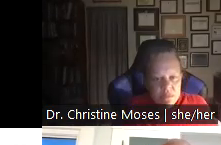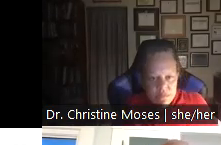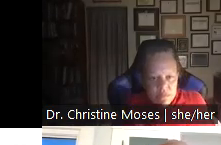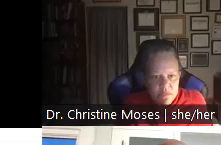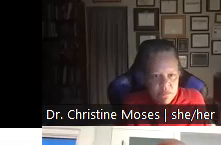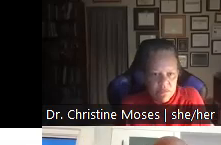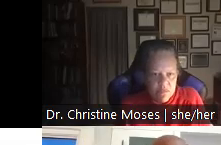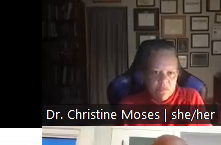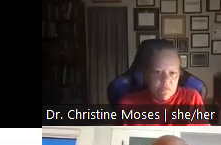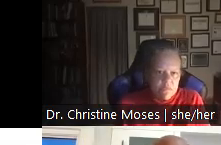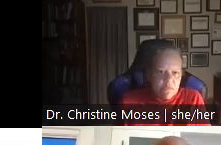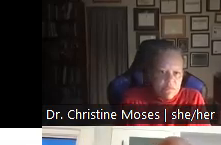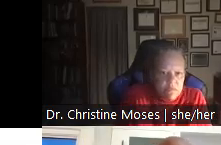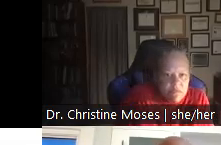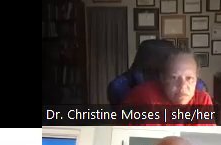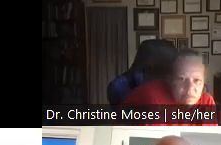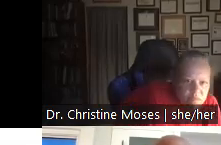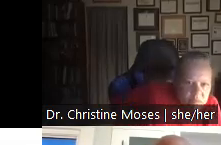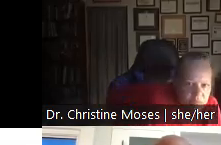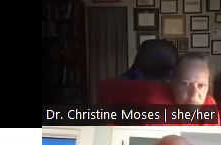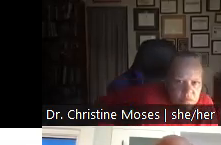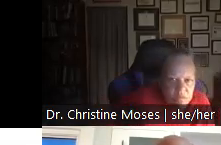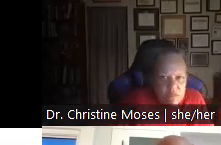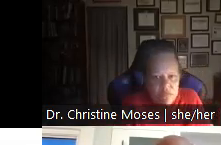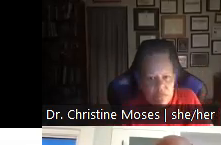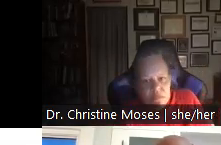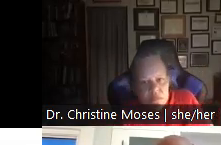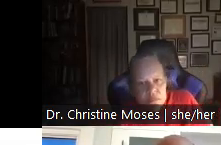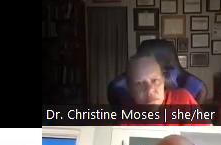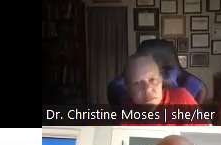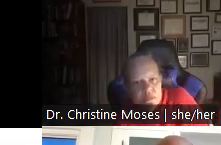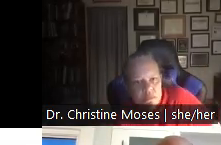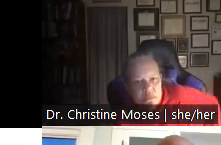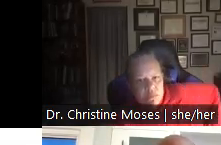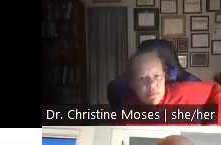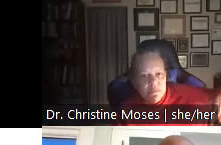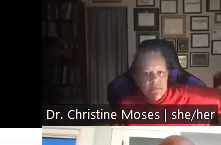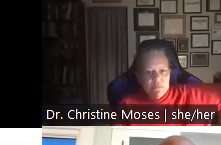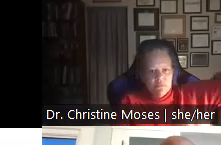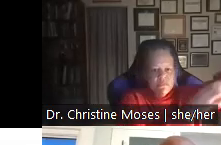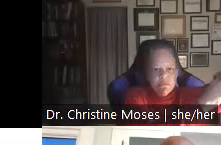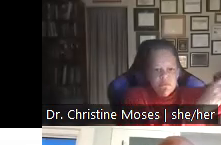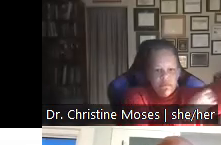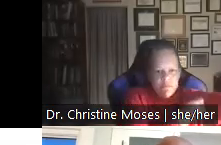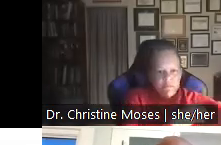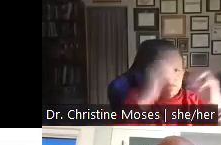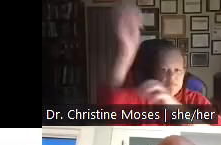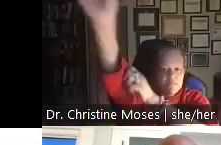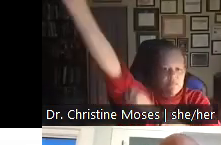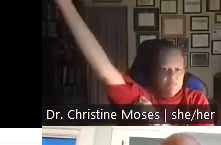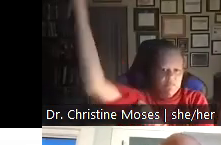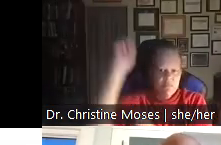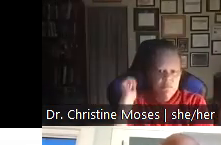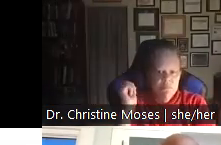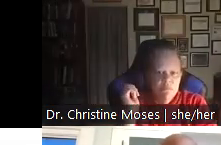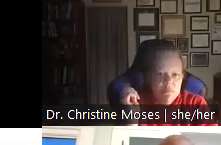A, hearings panels. Panels shall be no smaller than 5 board members. In more serious cases, these panels shall have